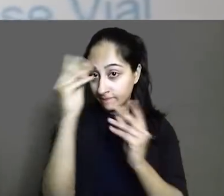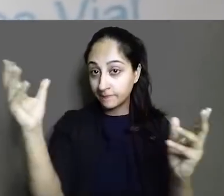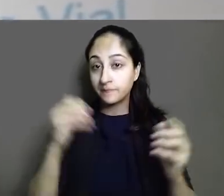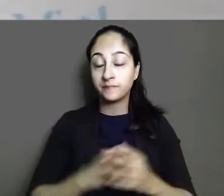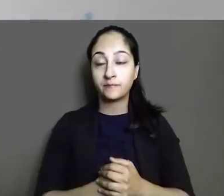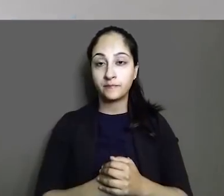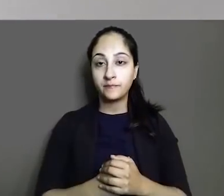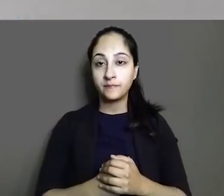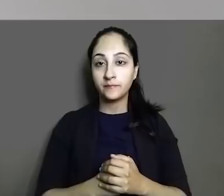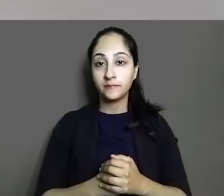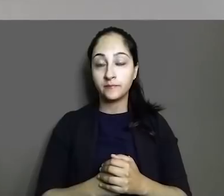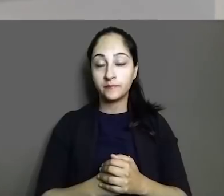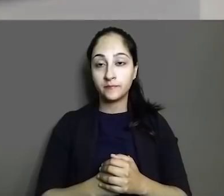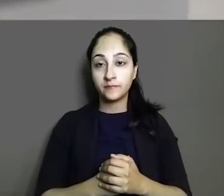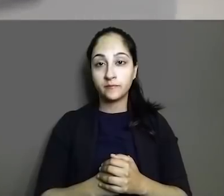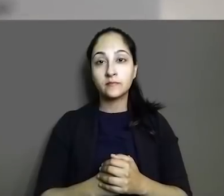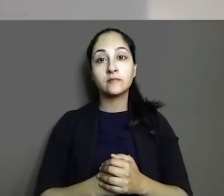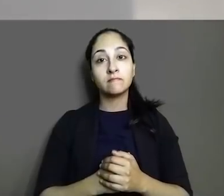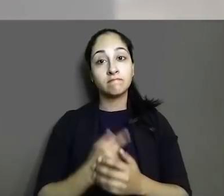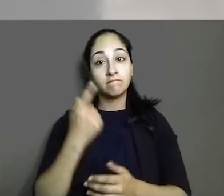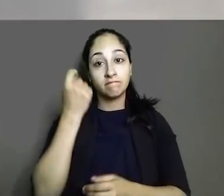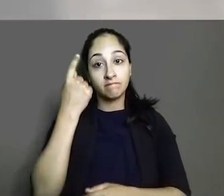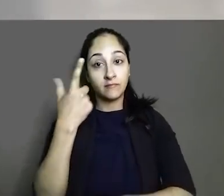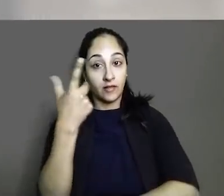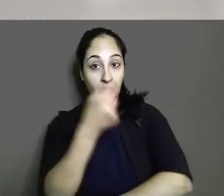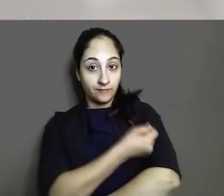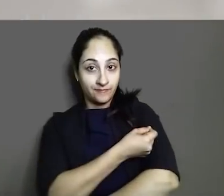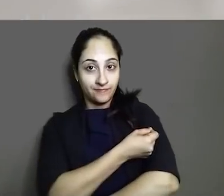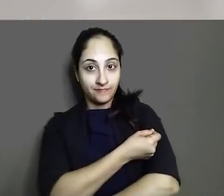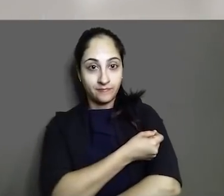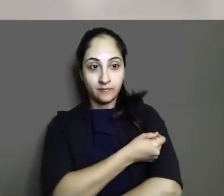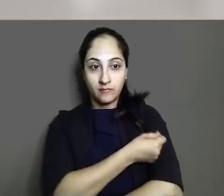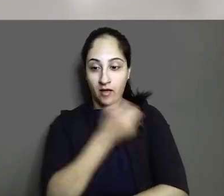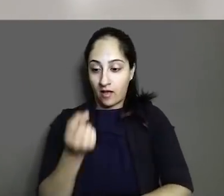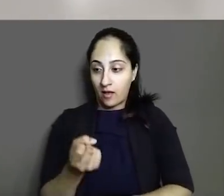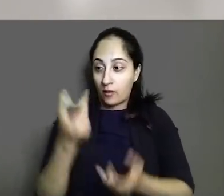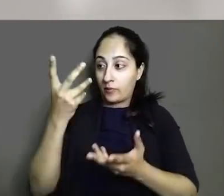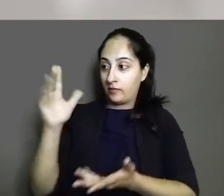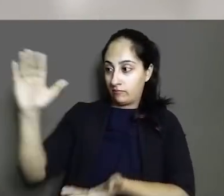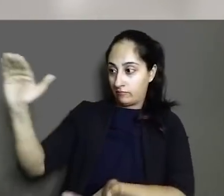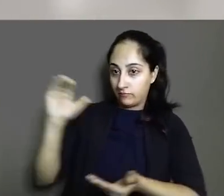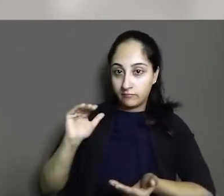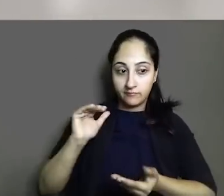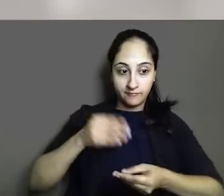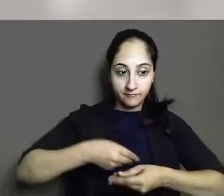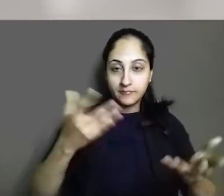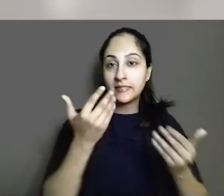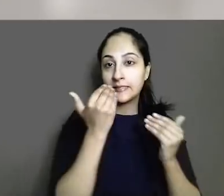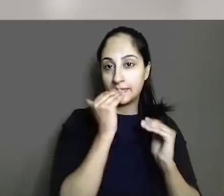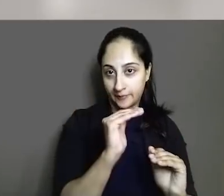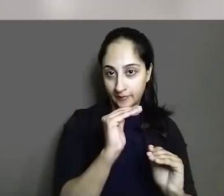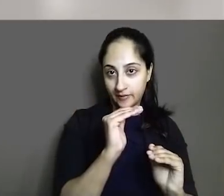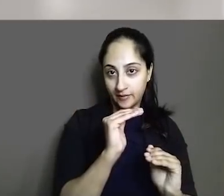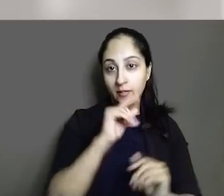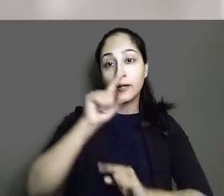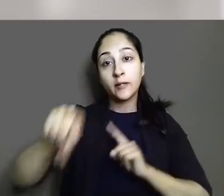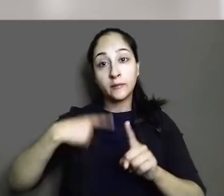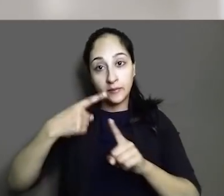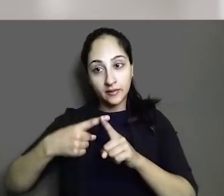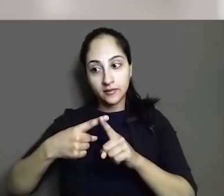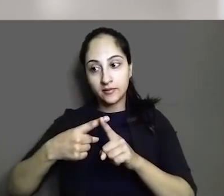far have been to get both doses. Just like your evening prayers, say both your duas, get both your